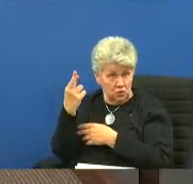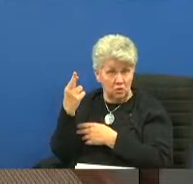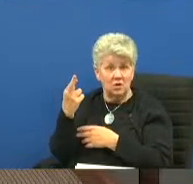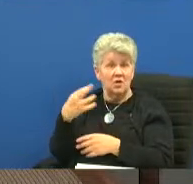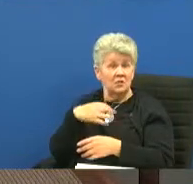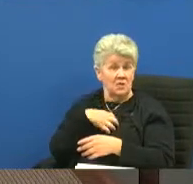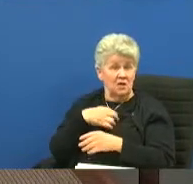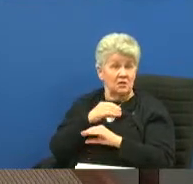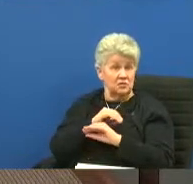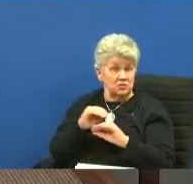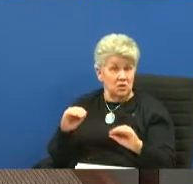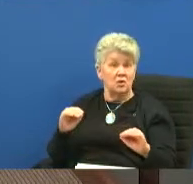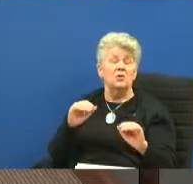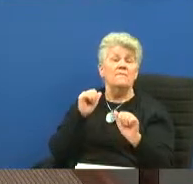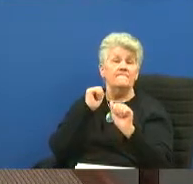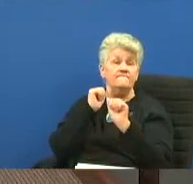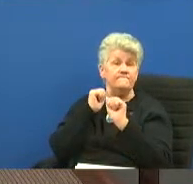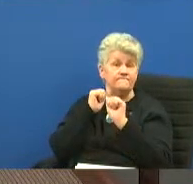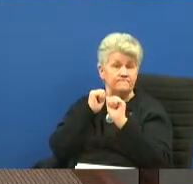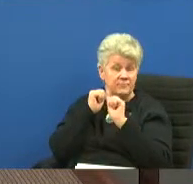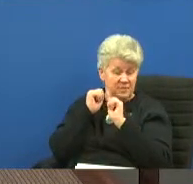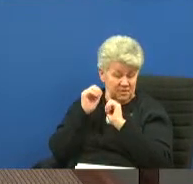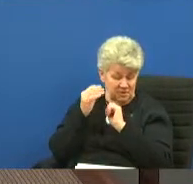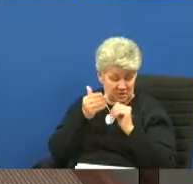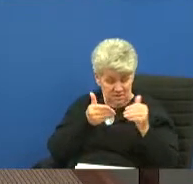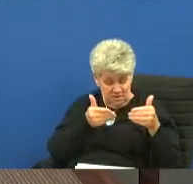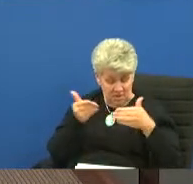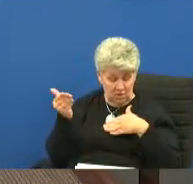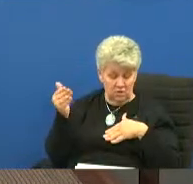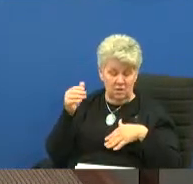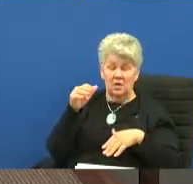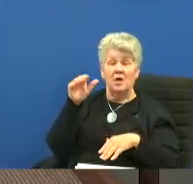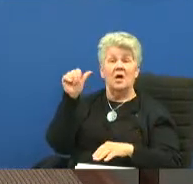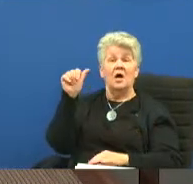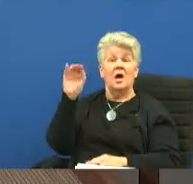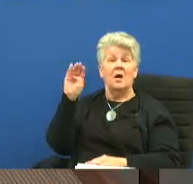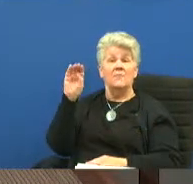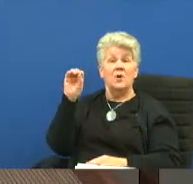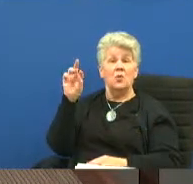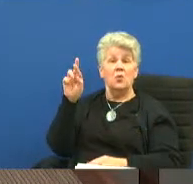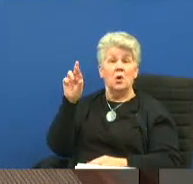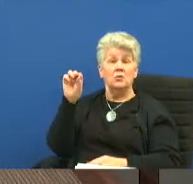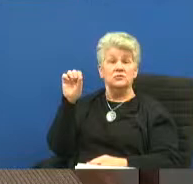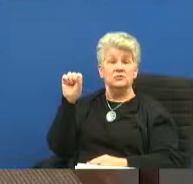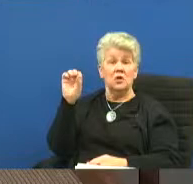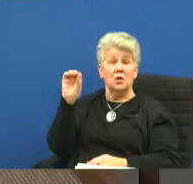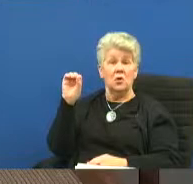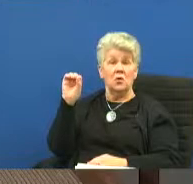Seeing none, motion carries. Councilwoman Amorosa.